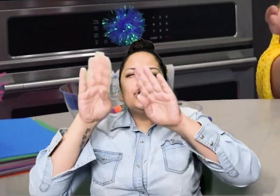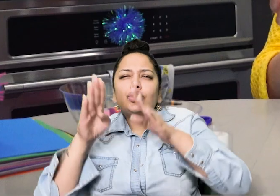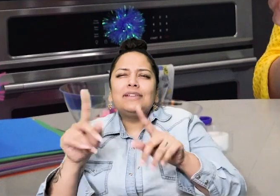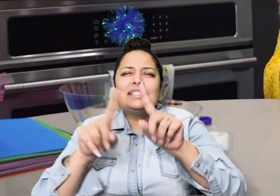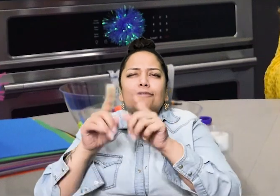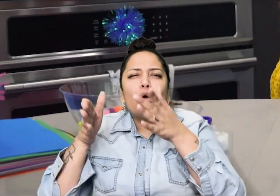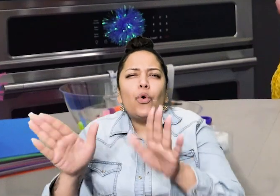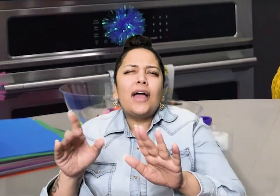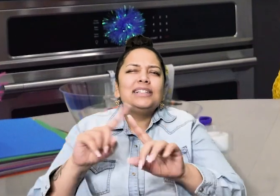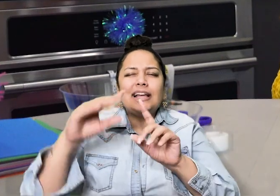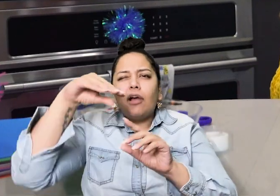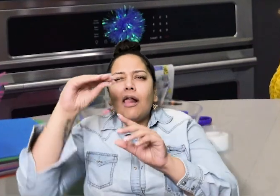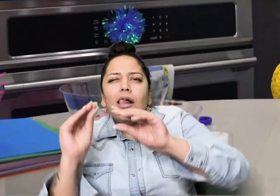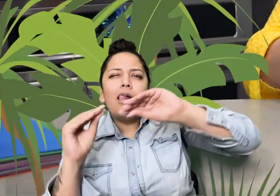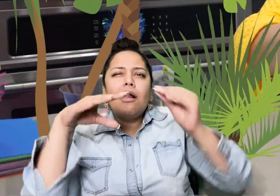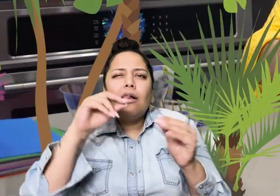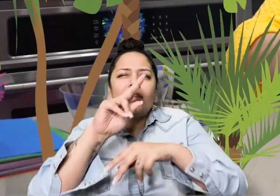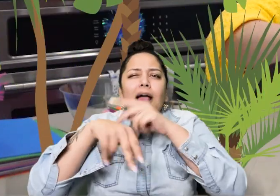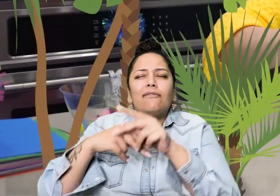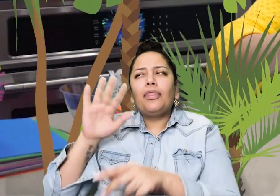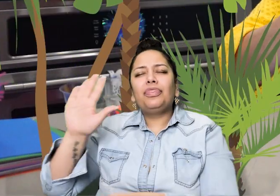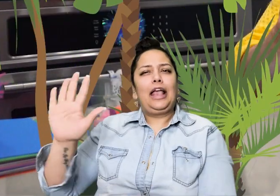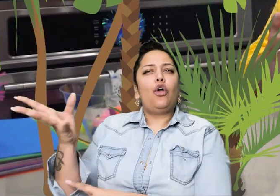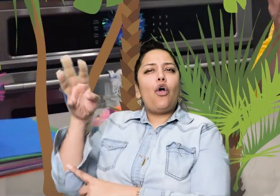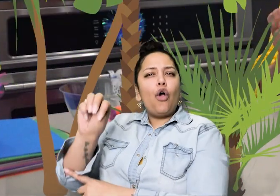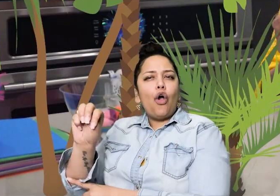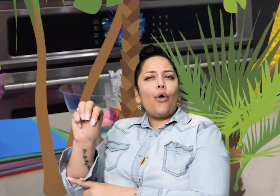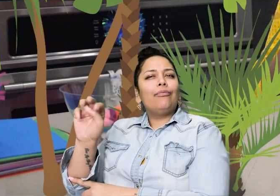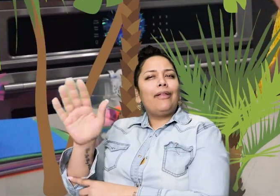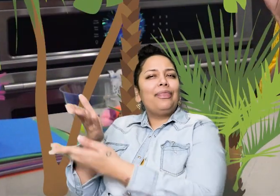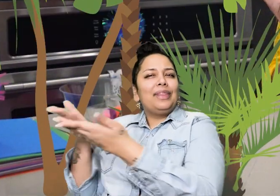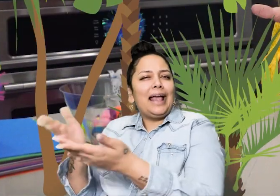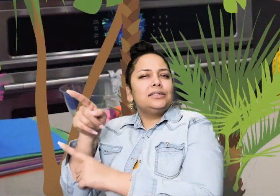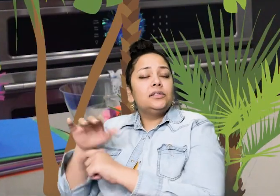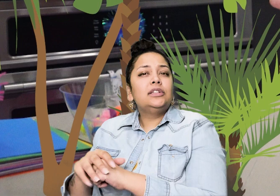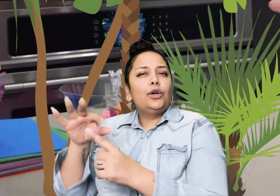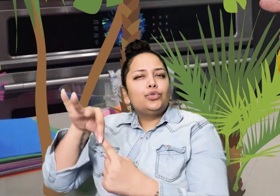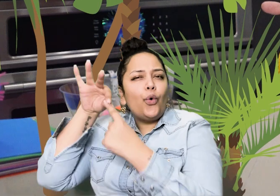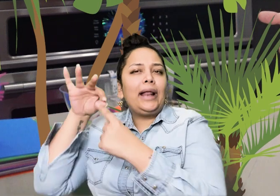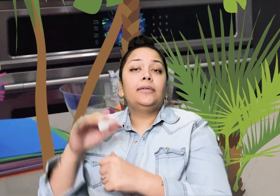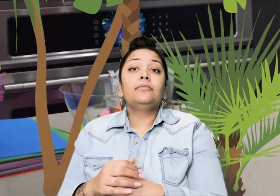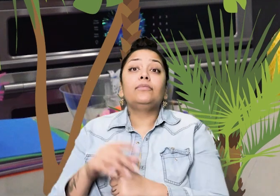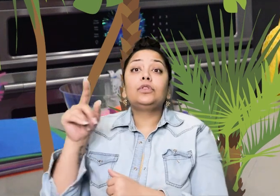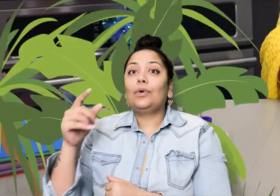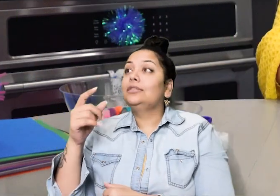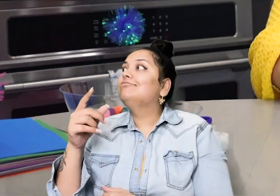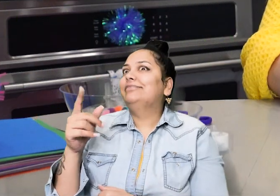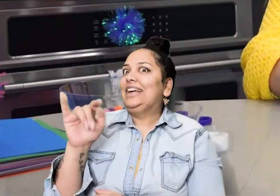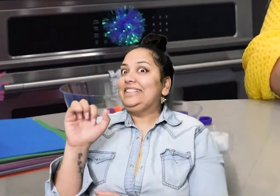different ways. There's different palm trees that kind of do their own thing, and each one is unique. So I think if ours are unique, that's really